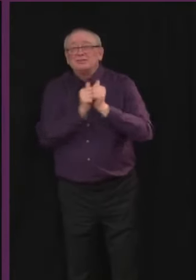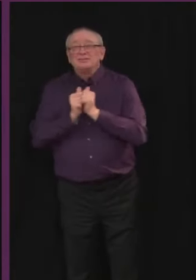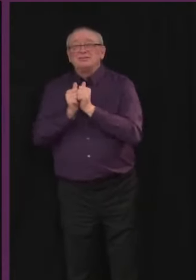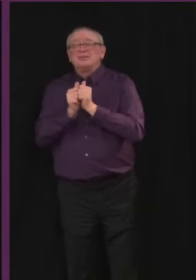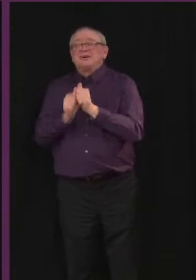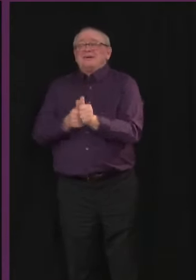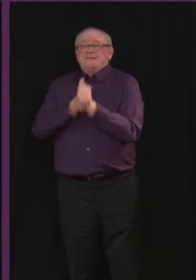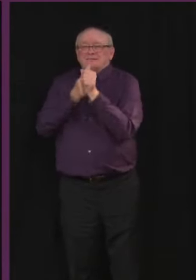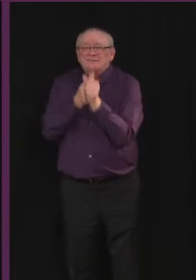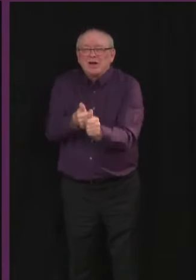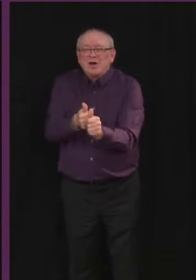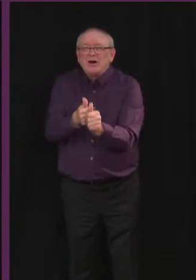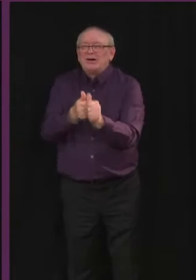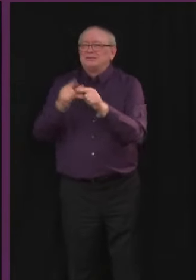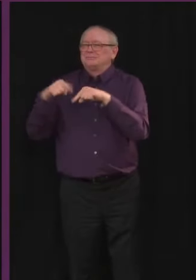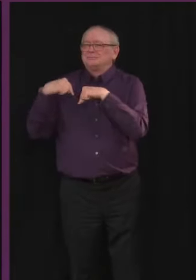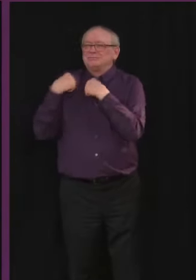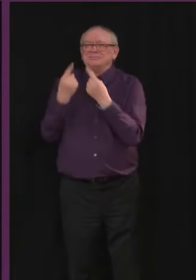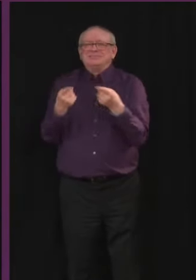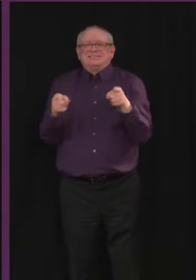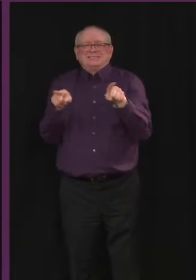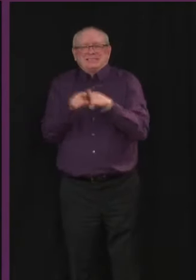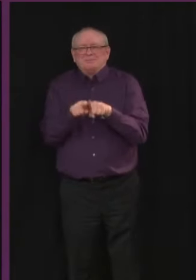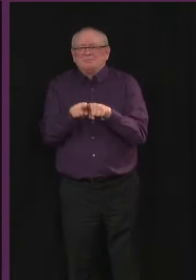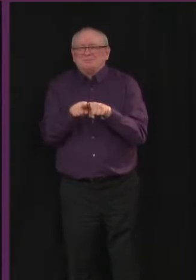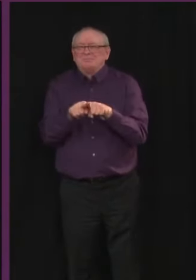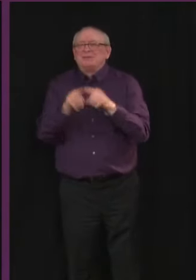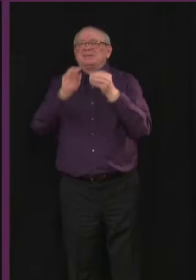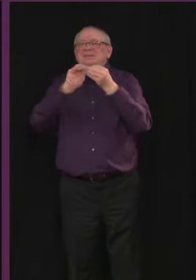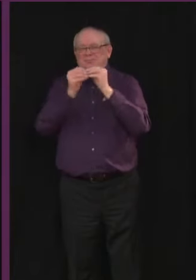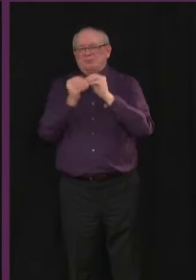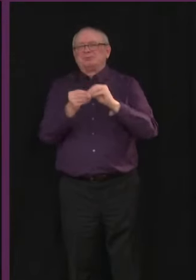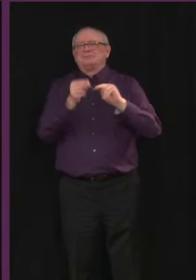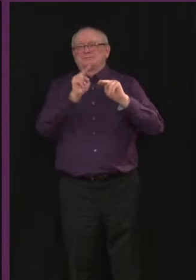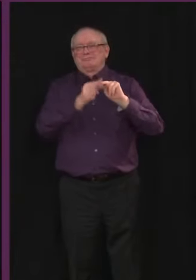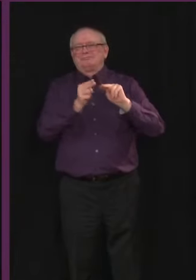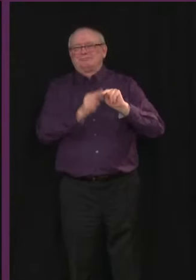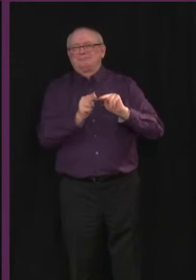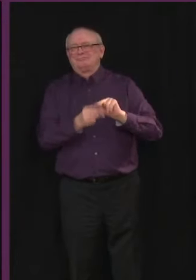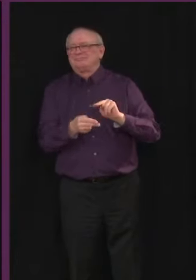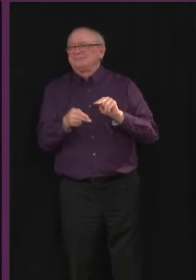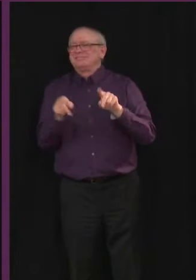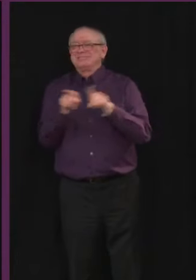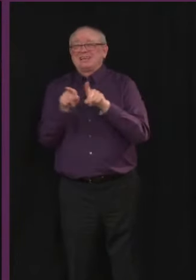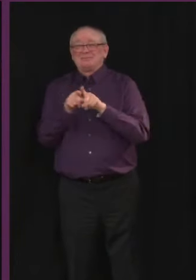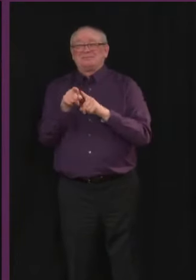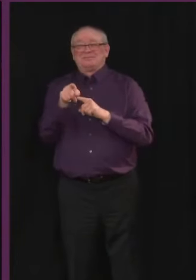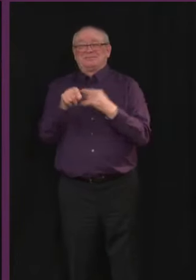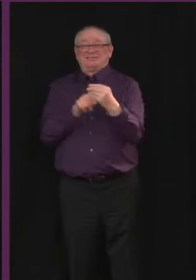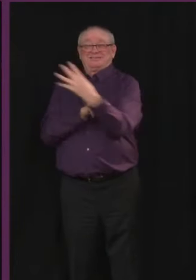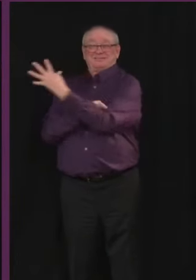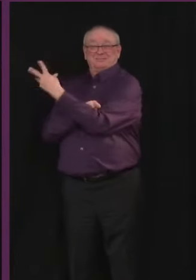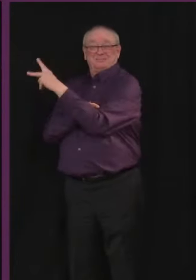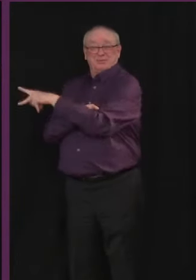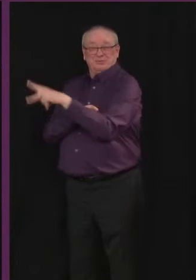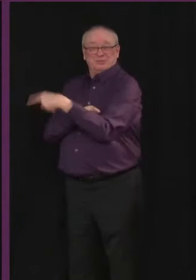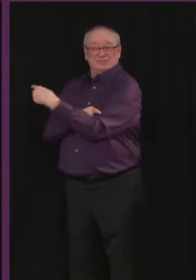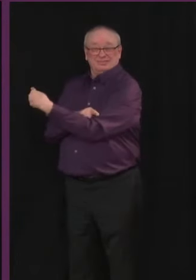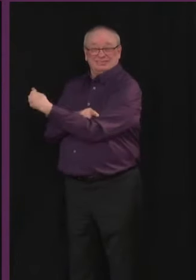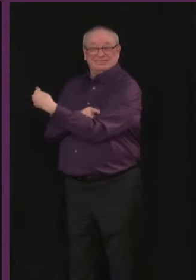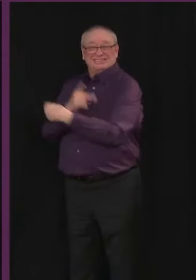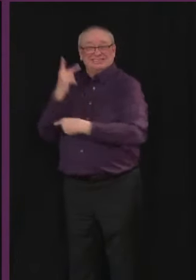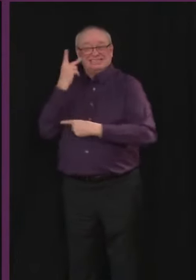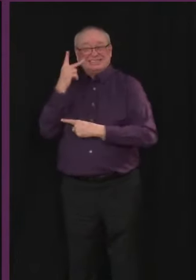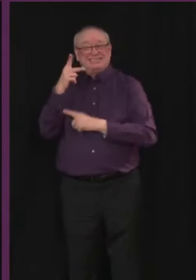things we've been doing to bring those numbers down, as I showed today, so that we are able to continue considering that path forward,